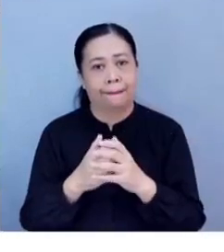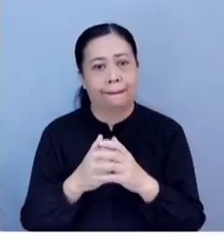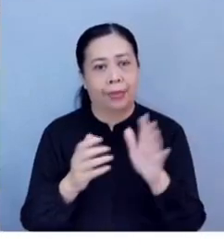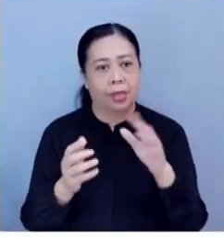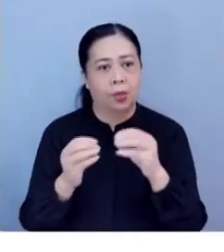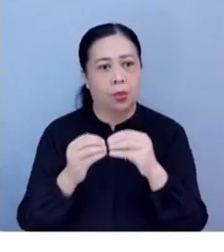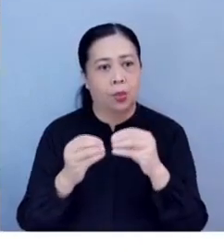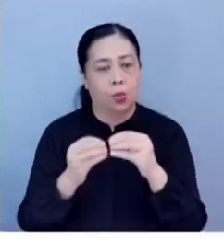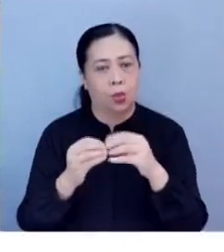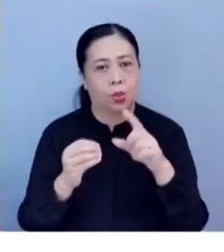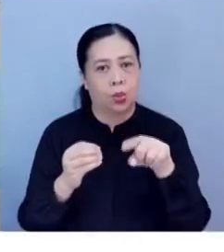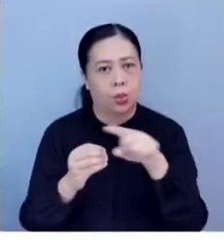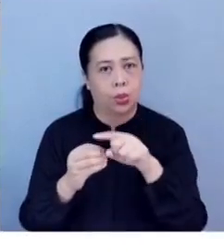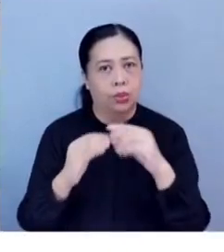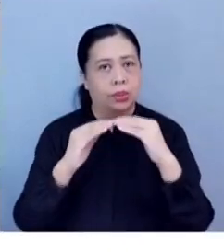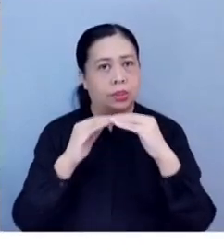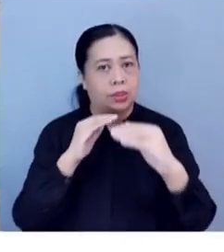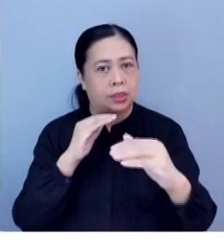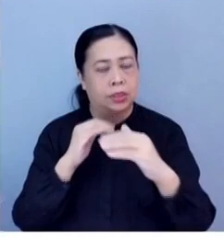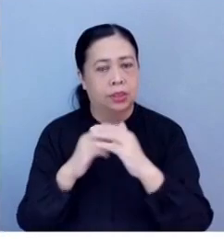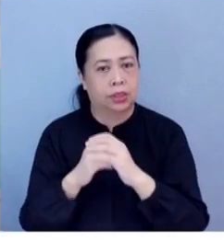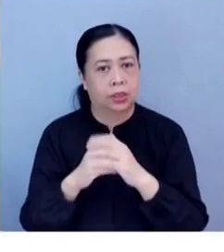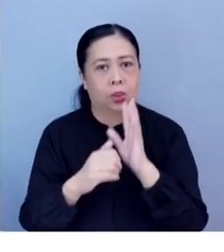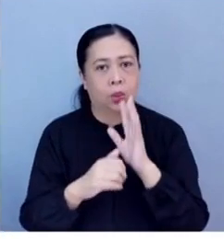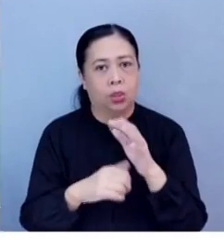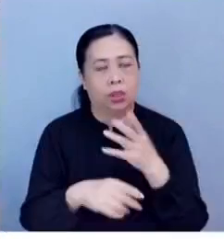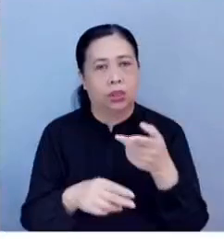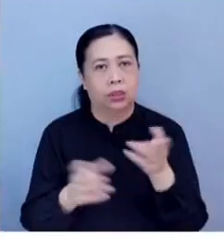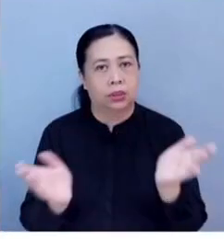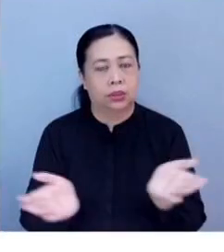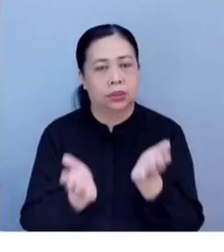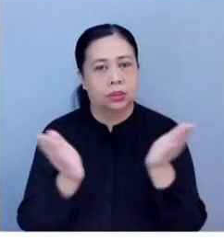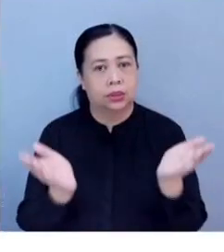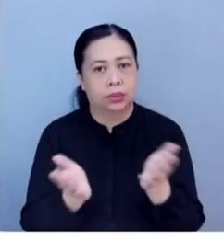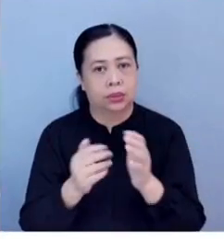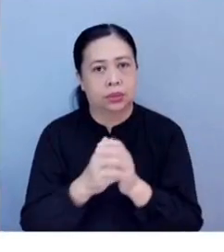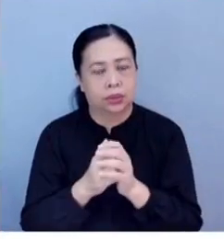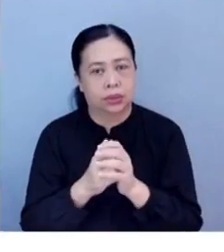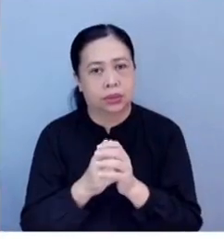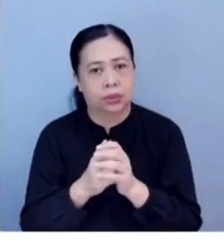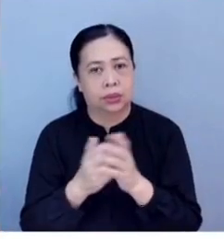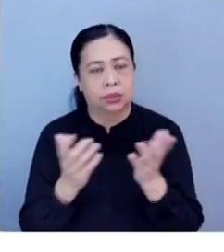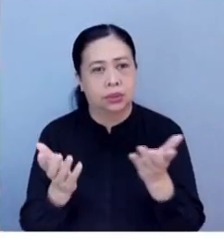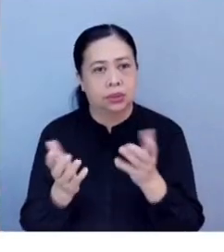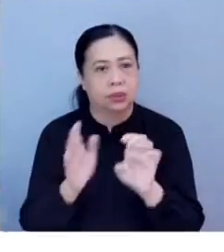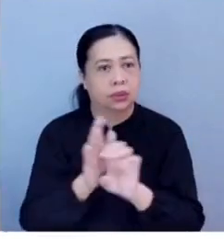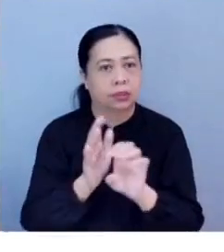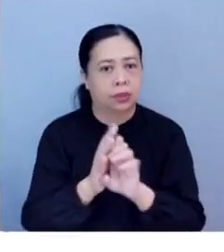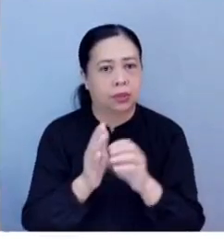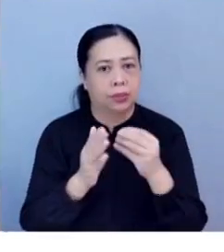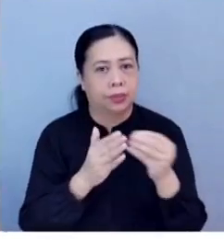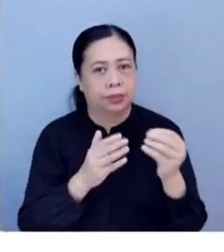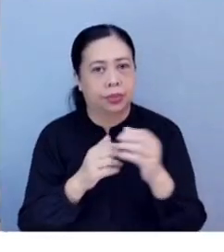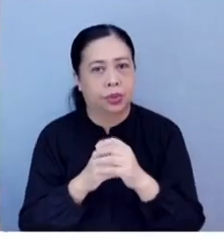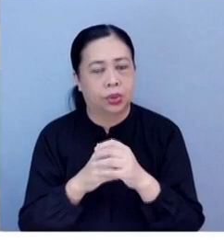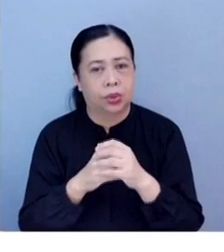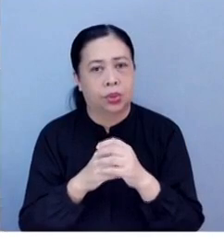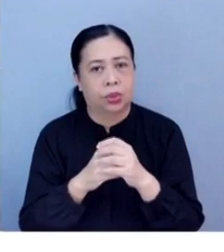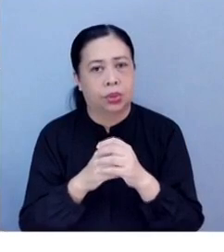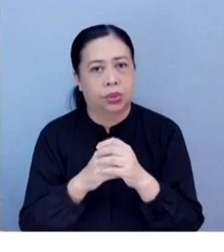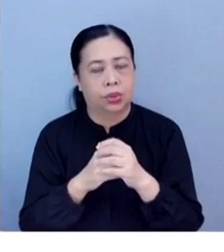more stable, which will then encourage fintech providers, for example, to